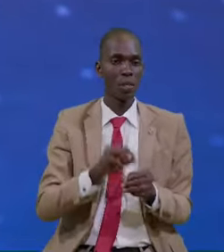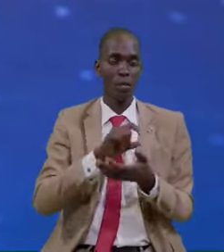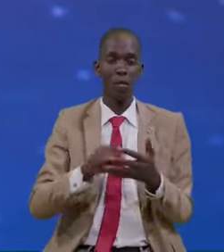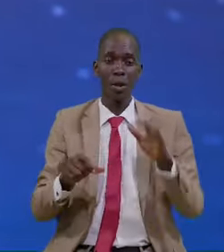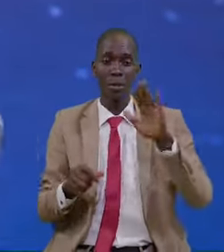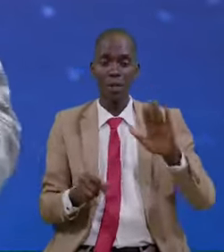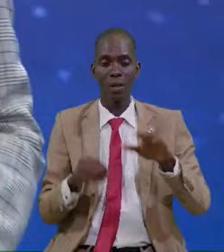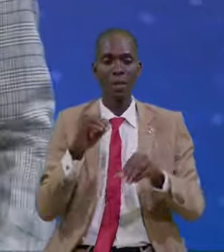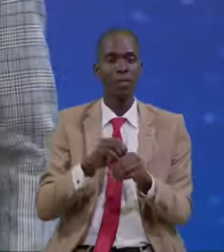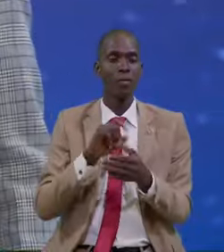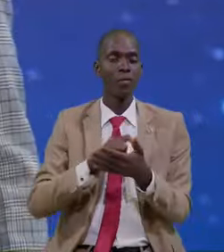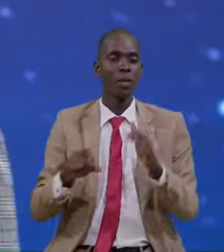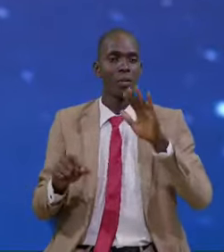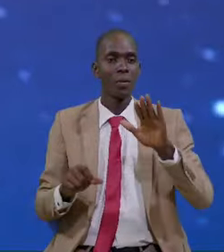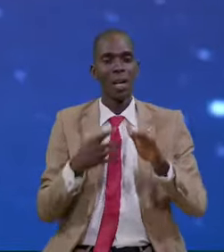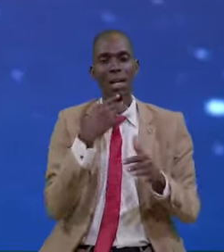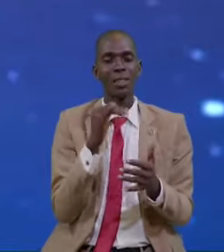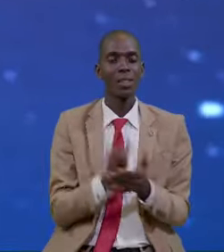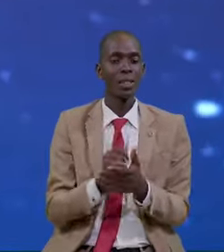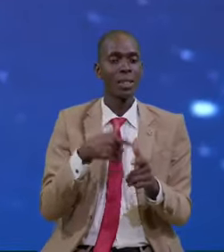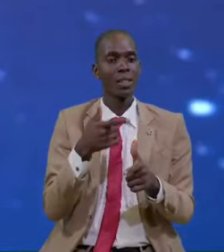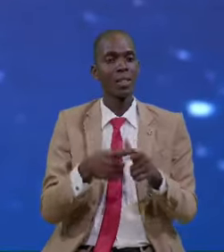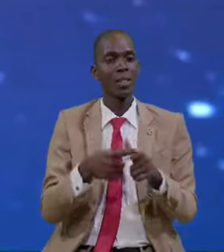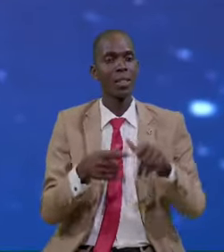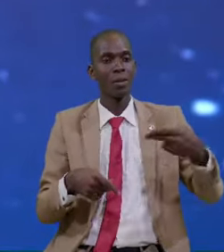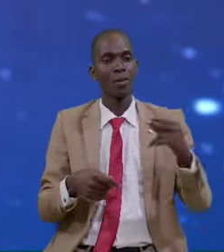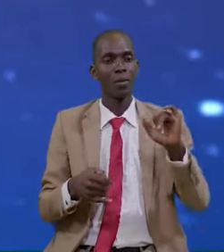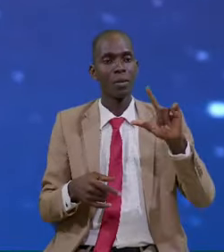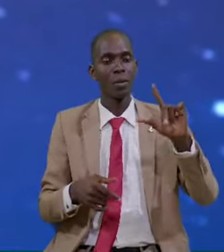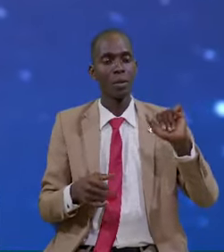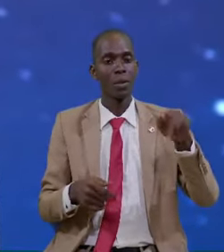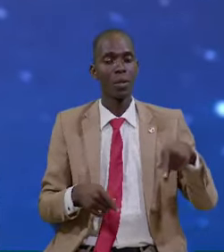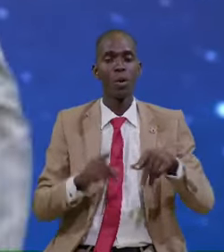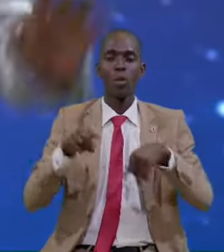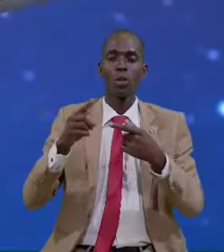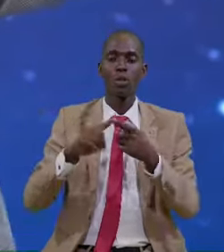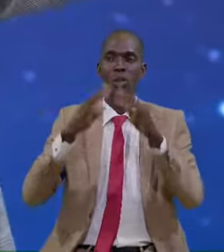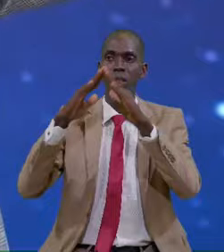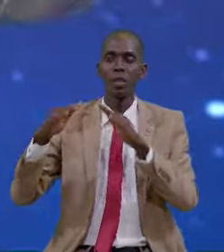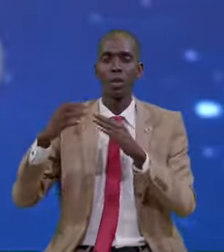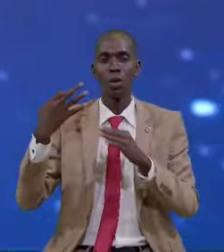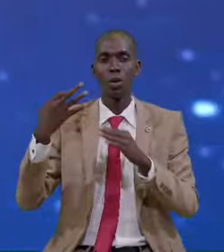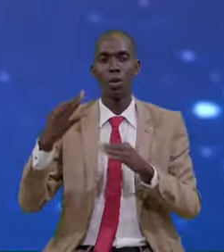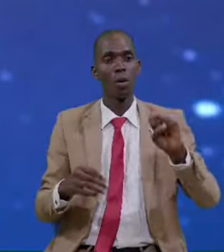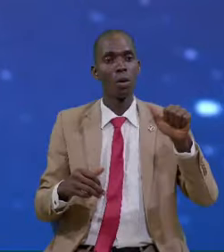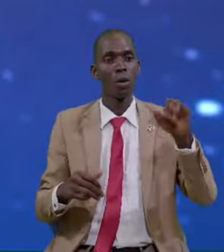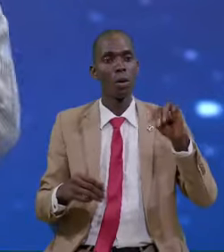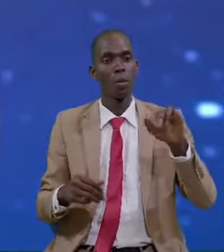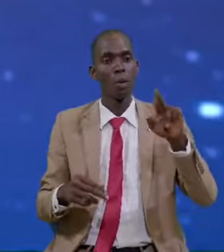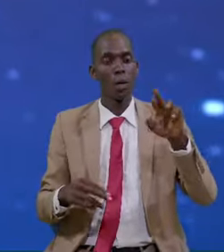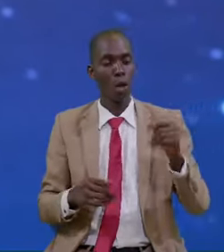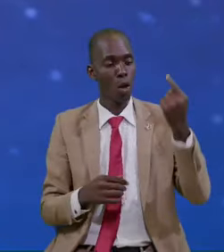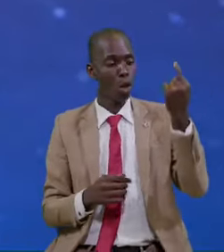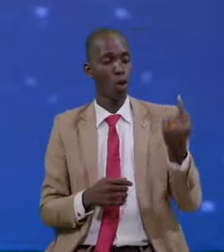verse 5, it says, then Philip went down to the city of Samaria, all alone by himself.